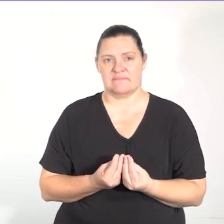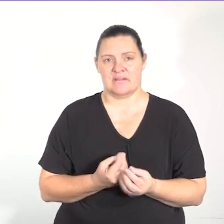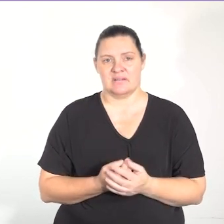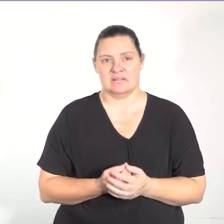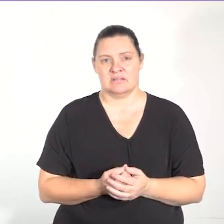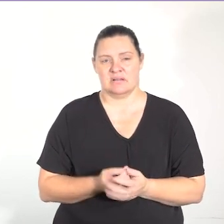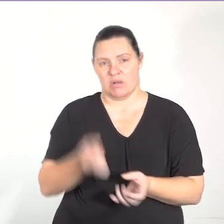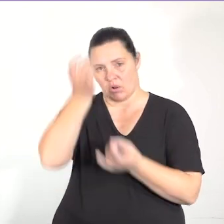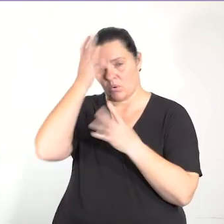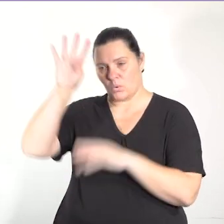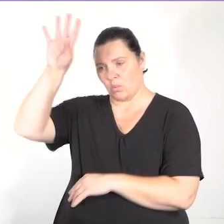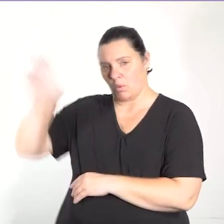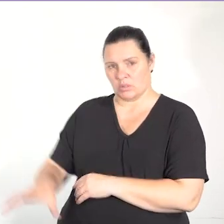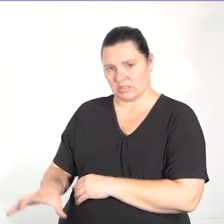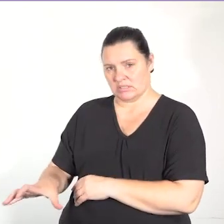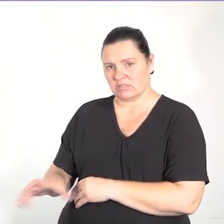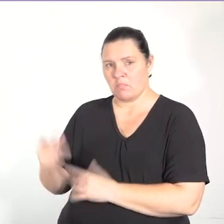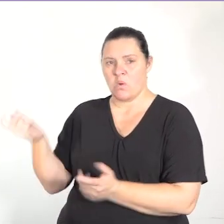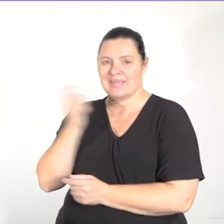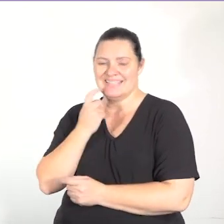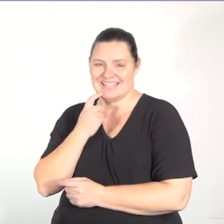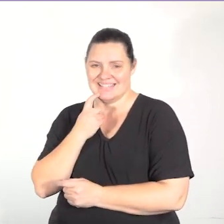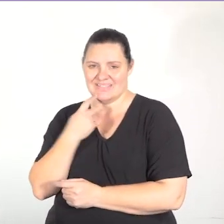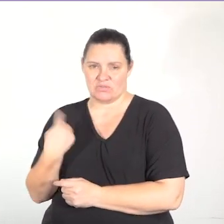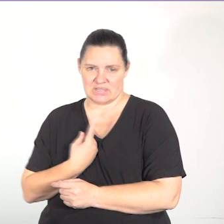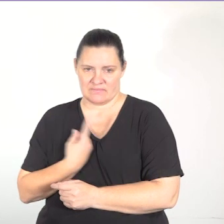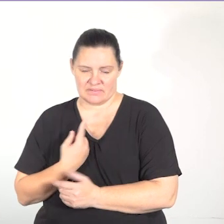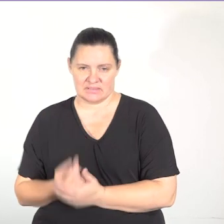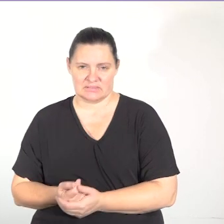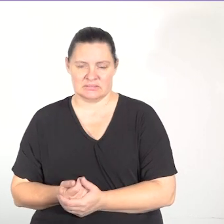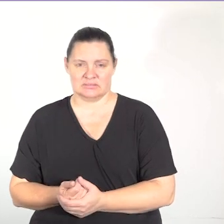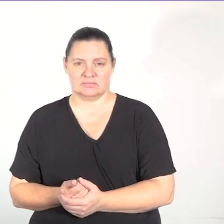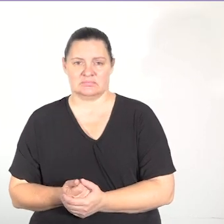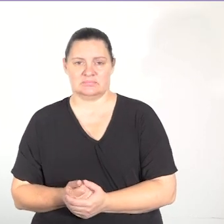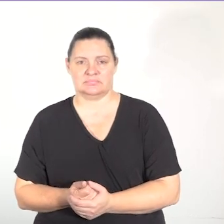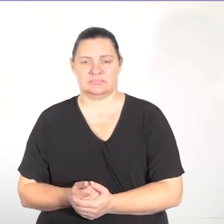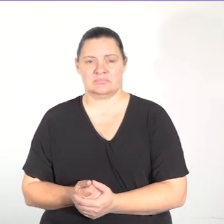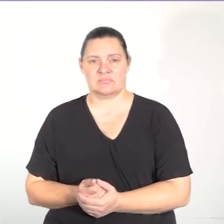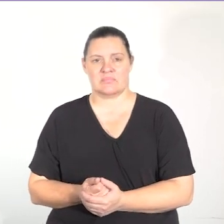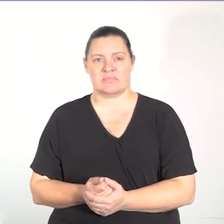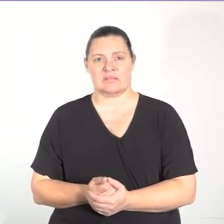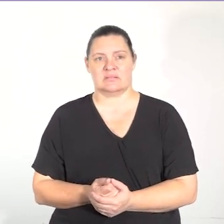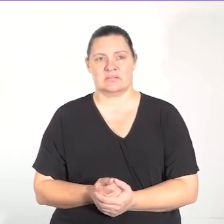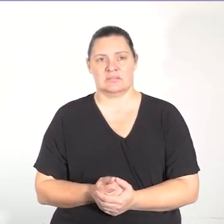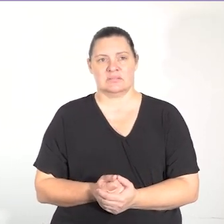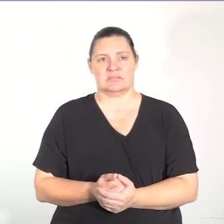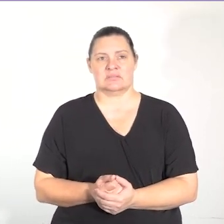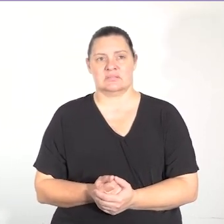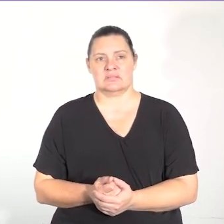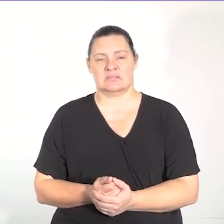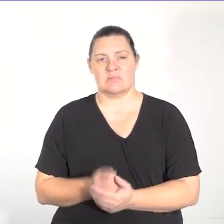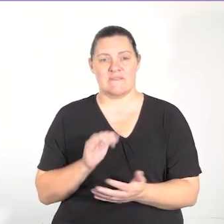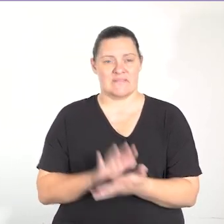we are going to use our clue board to make things easier for us. So let's look at the multiples of 15.